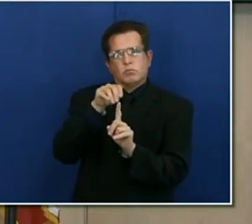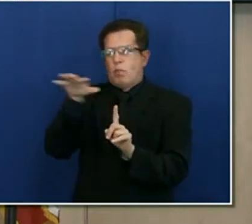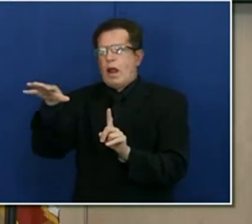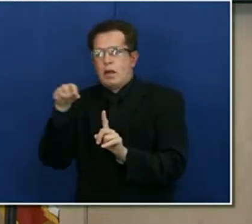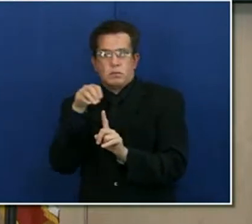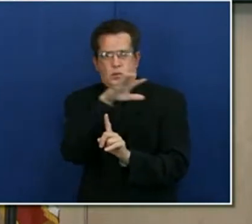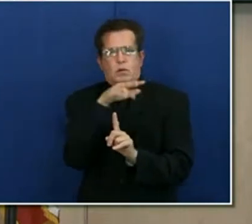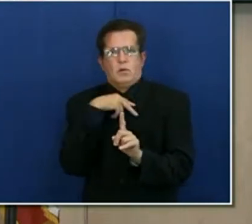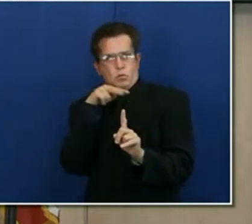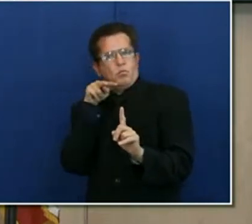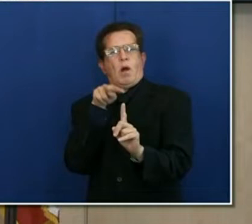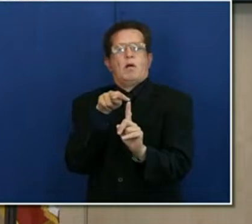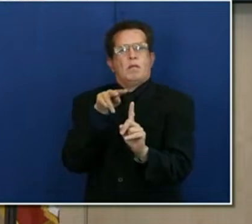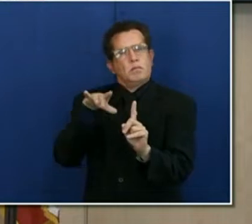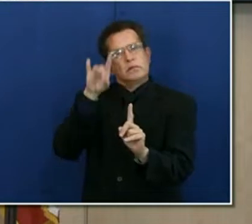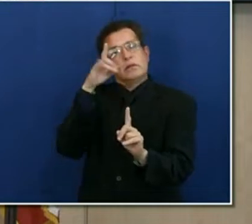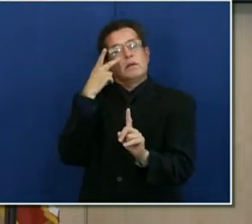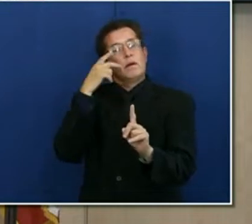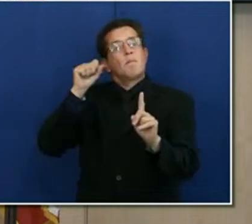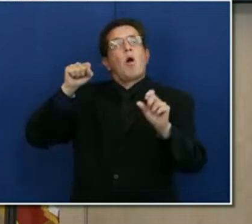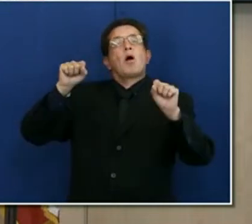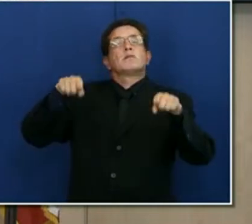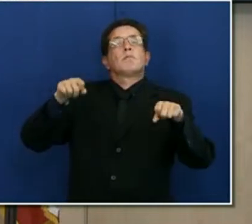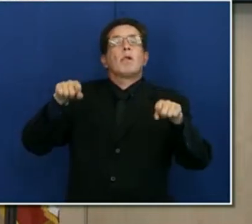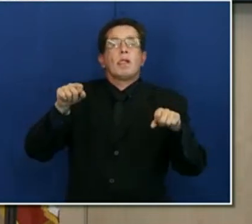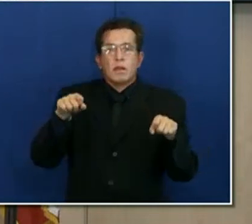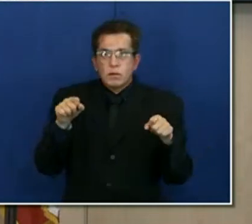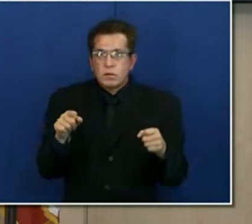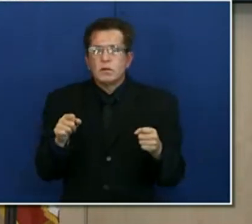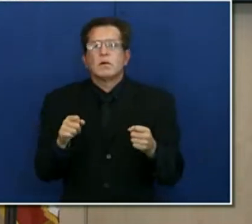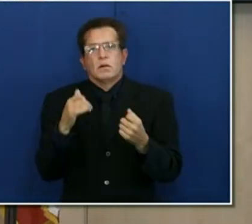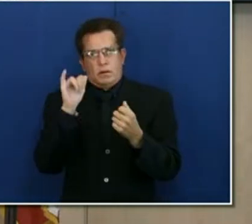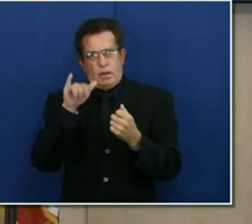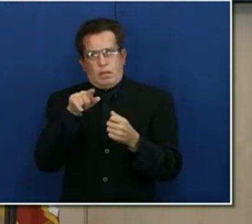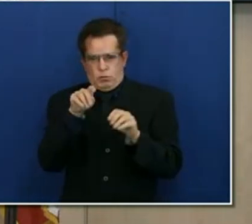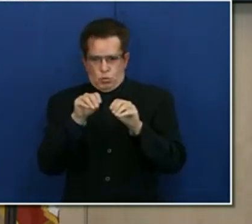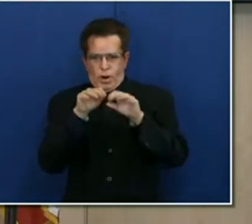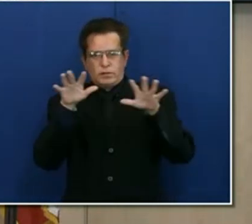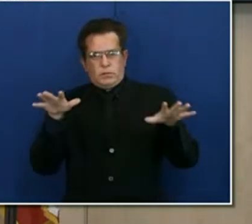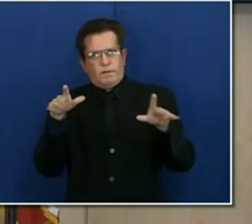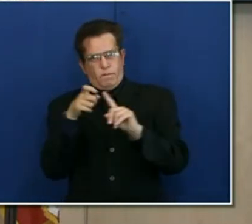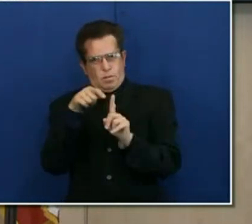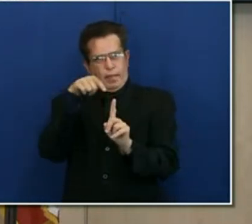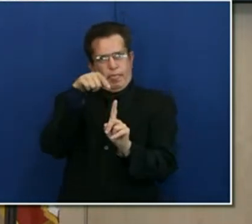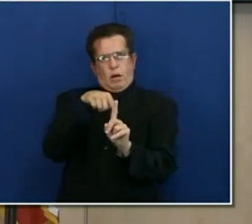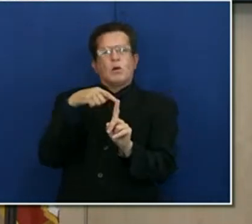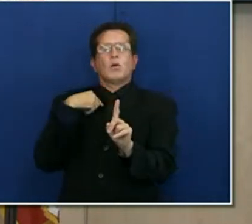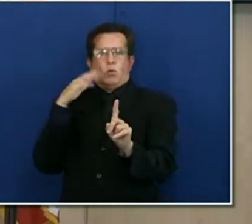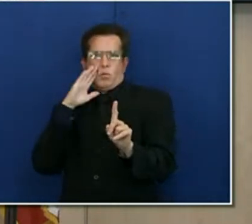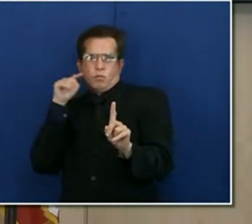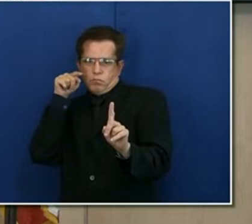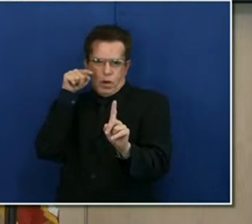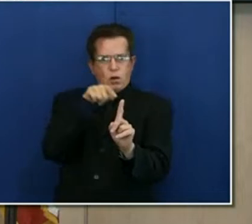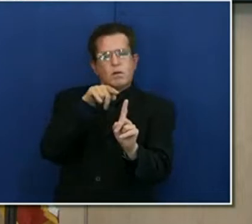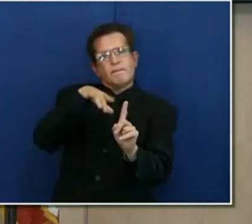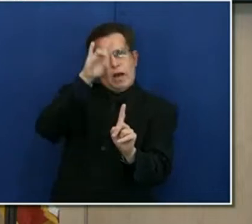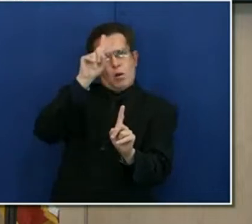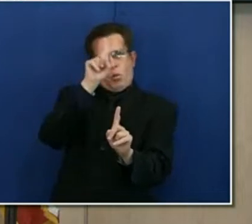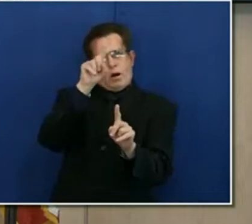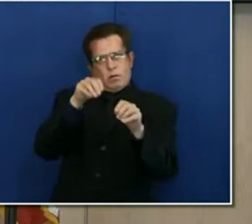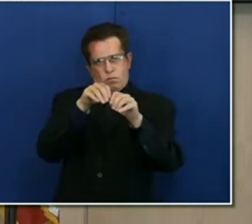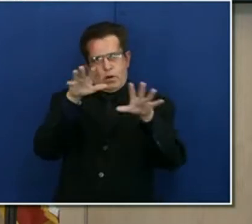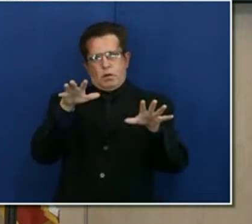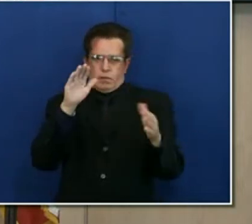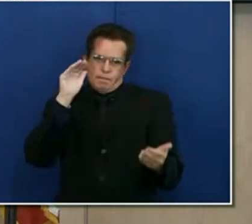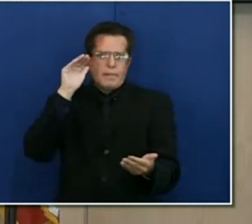is possible, if it is possible, as a transmission location, we work with those at the site to minimize